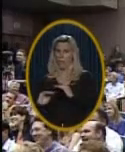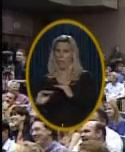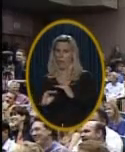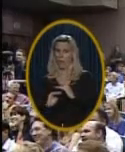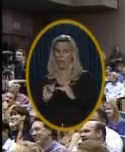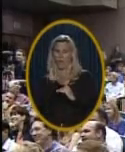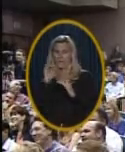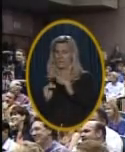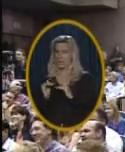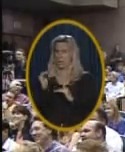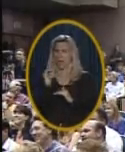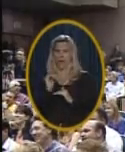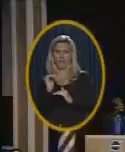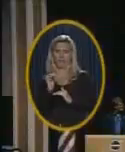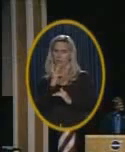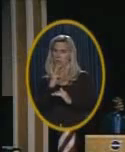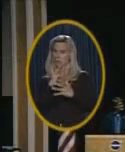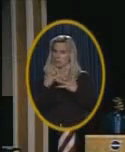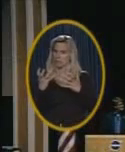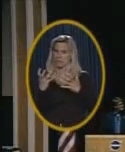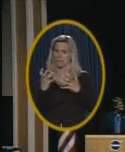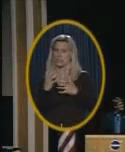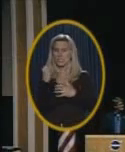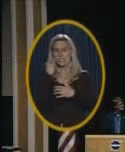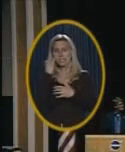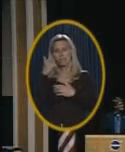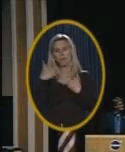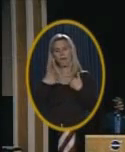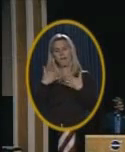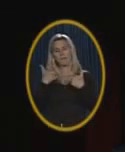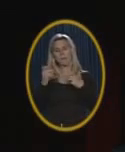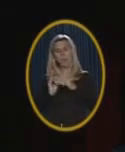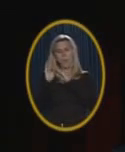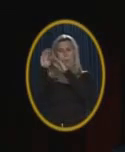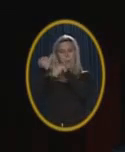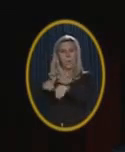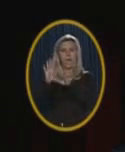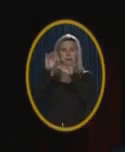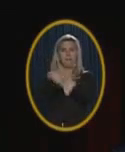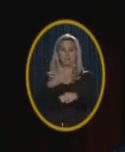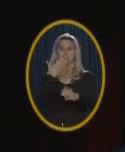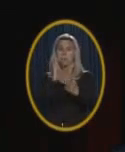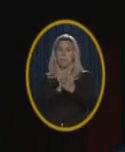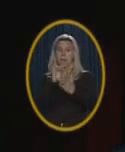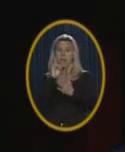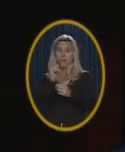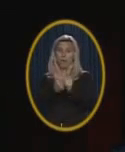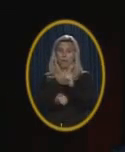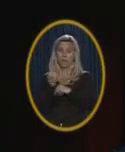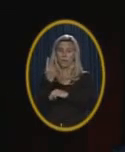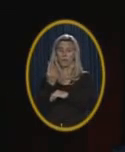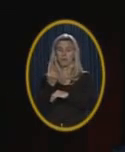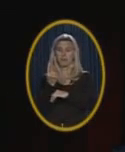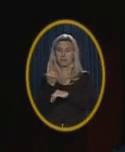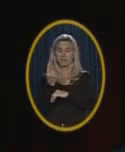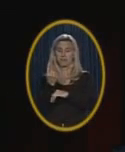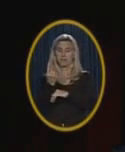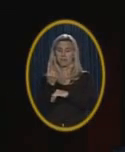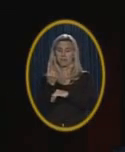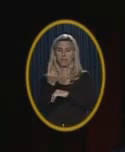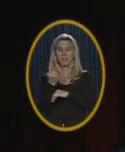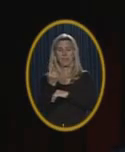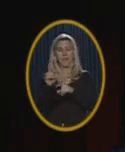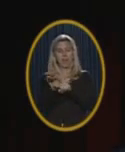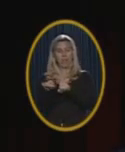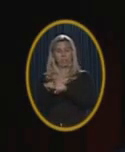it isn't above 100 meters, and if you have better than 100 meter wave, everybody's going to be very bad off. And not to